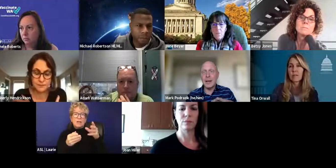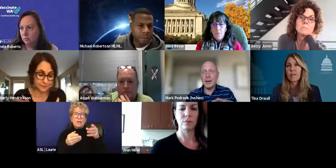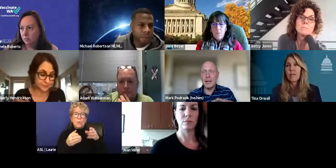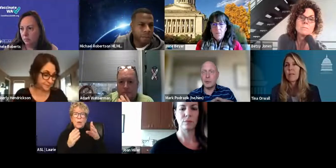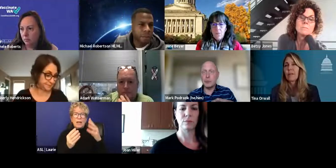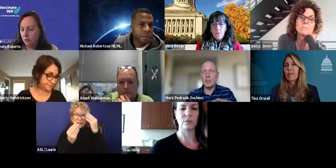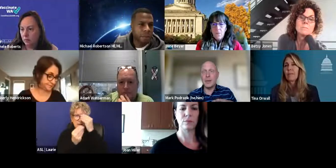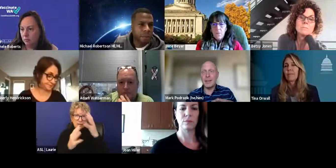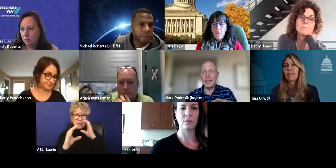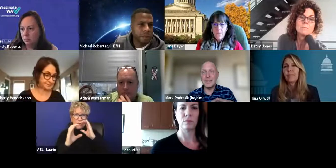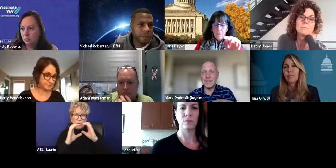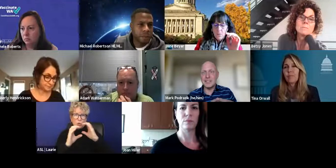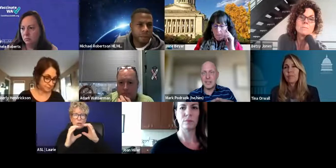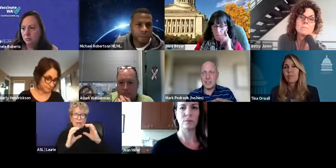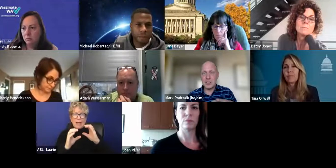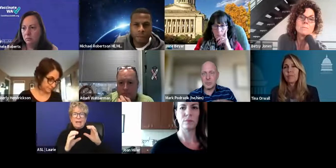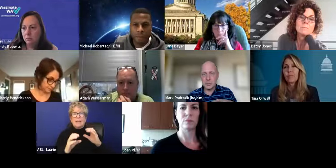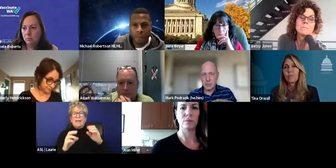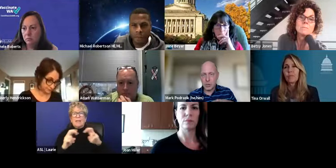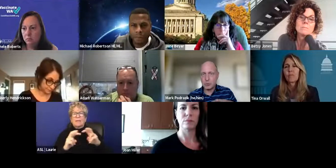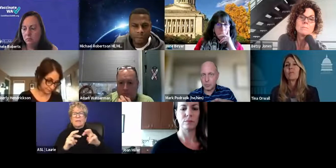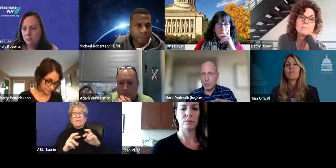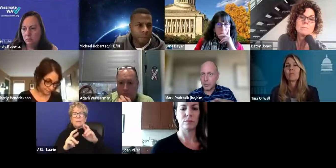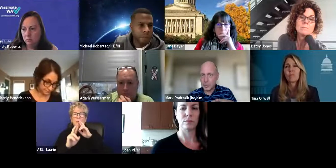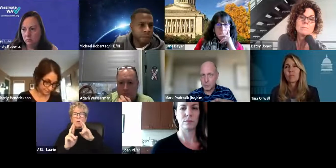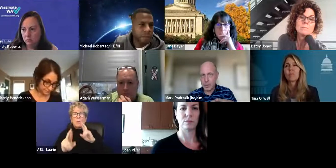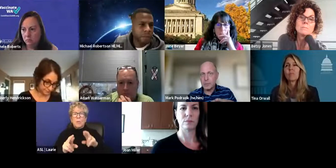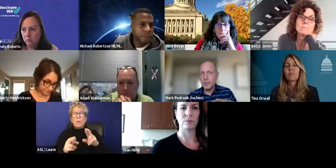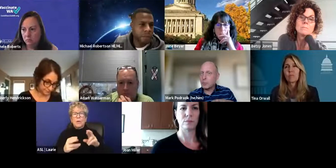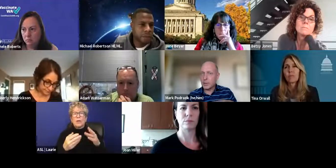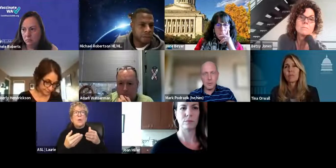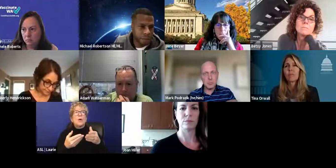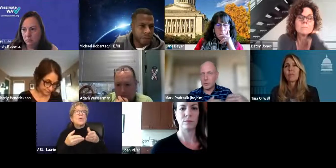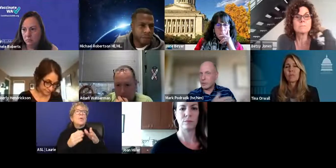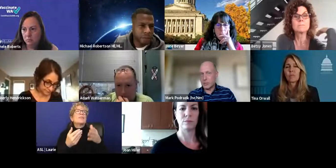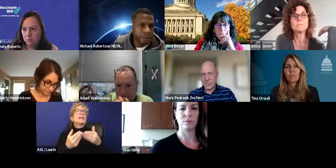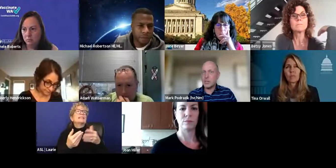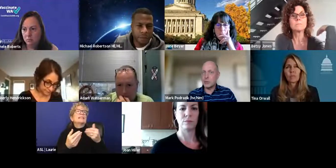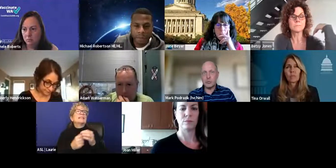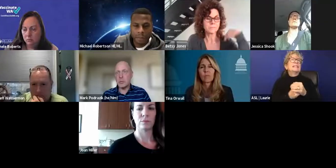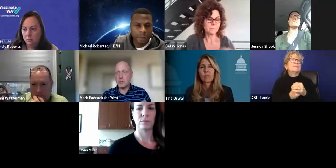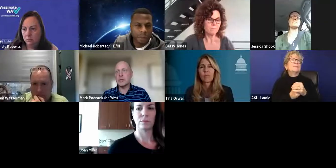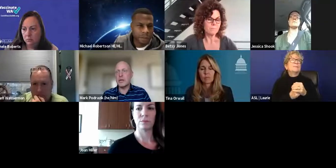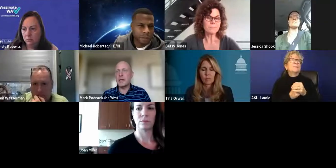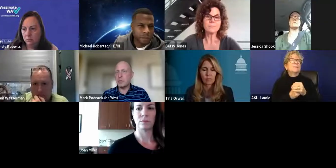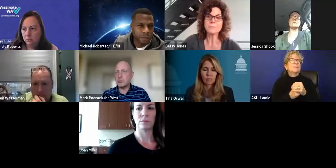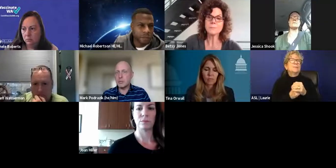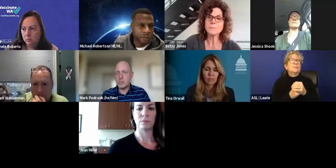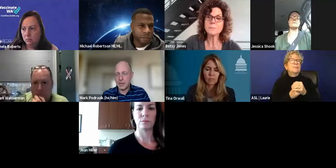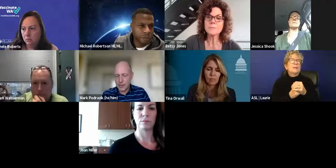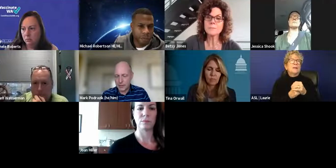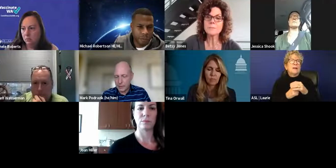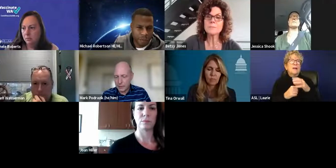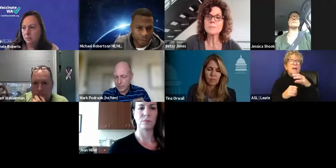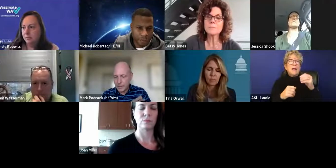report in a format that is easily accessible to the general public as well. We can always provide more detailed information that have